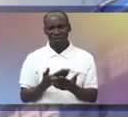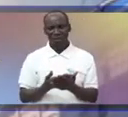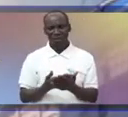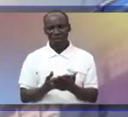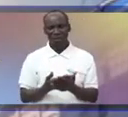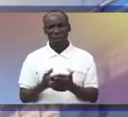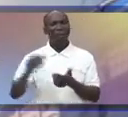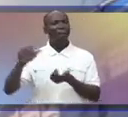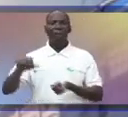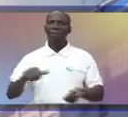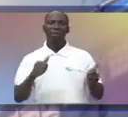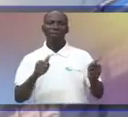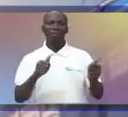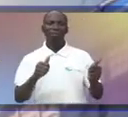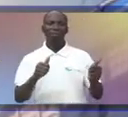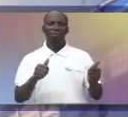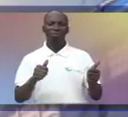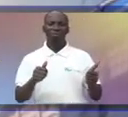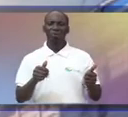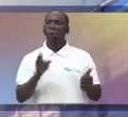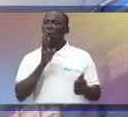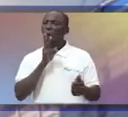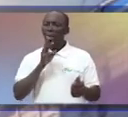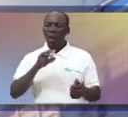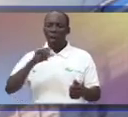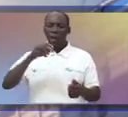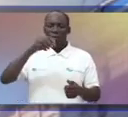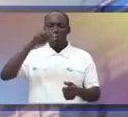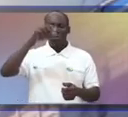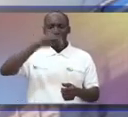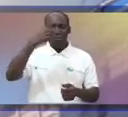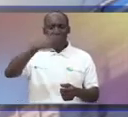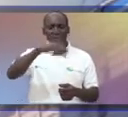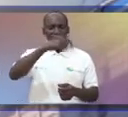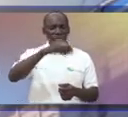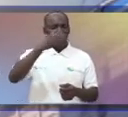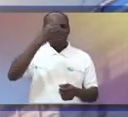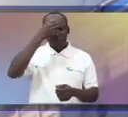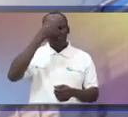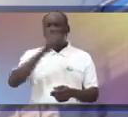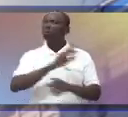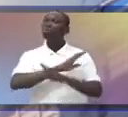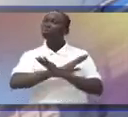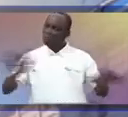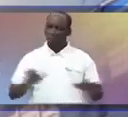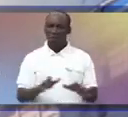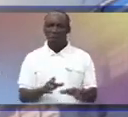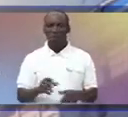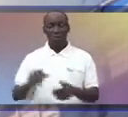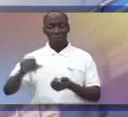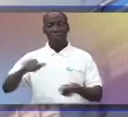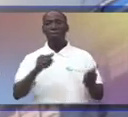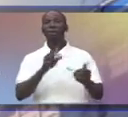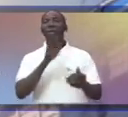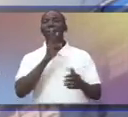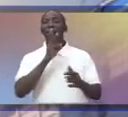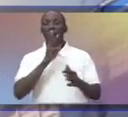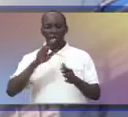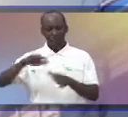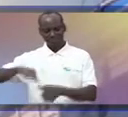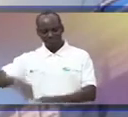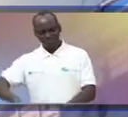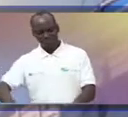esubo enye wudi nsi ogu cup mu o yesre mo na ye osie wo nsi mu o sa